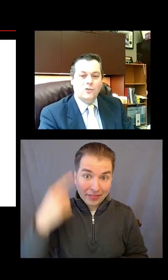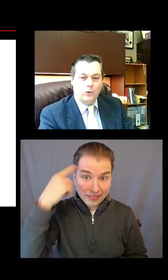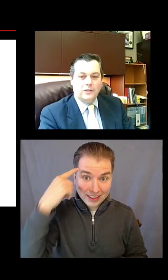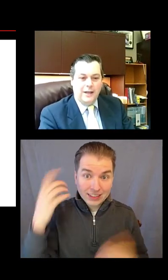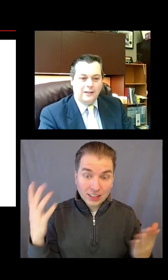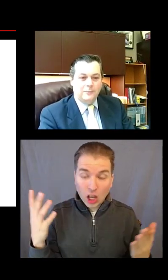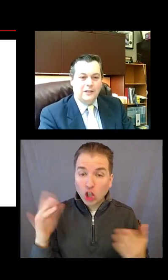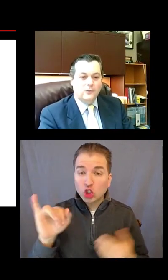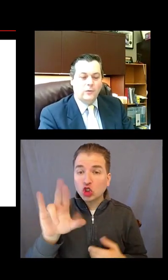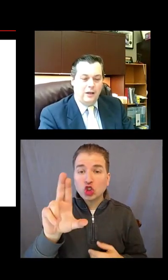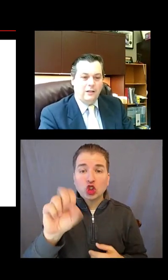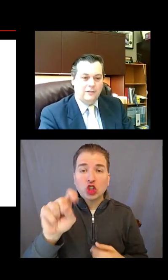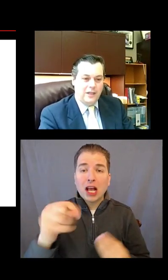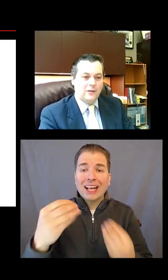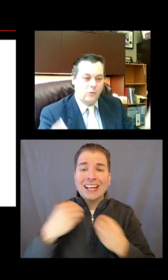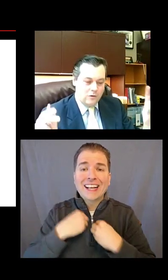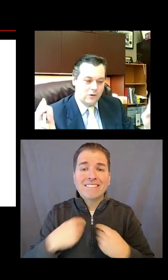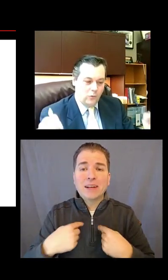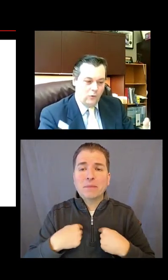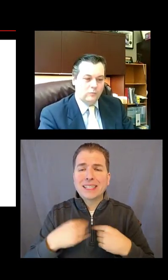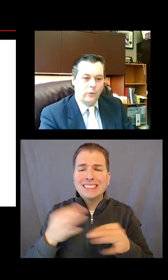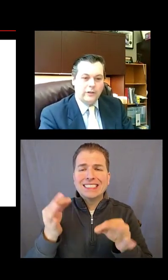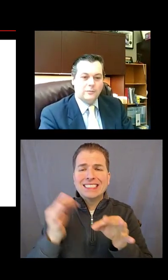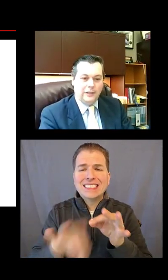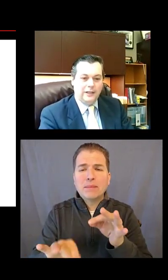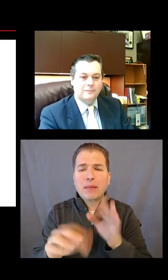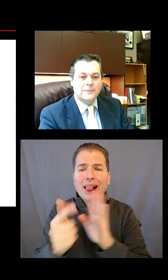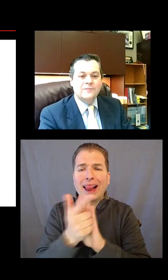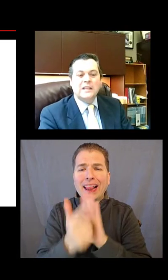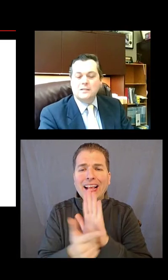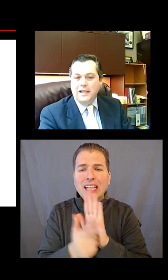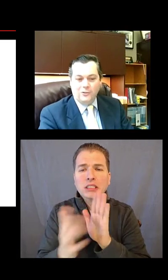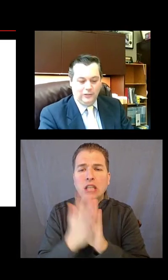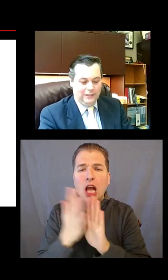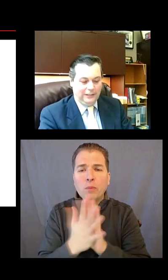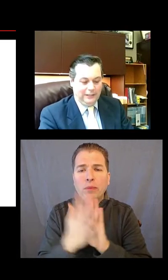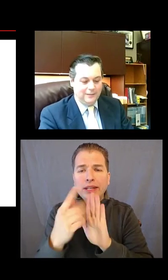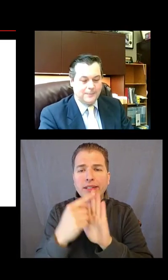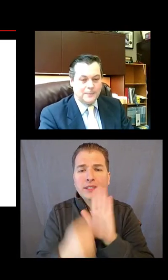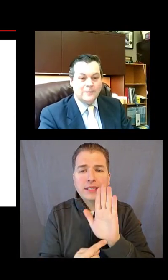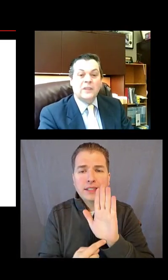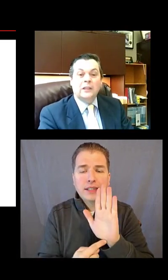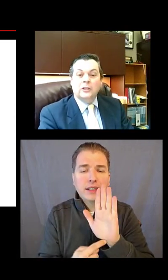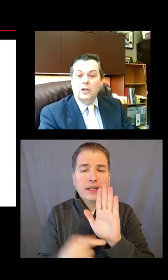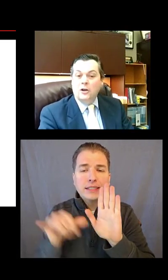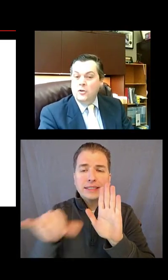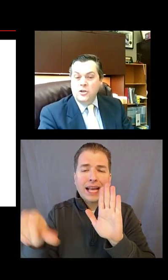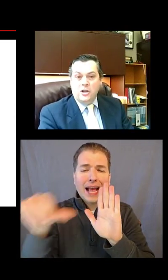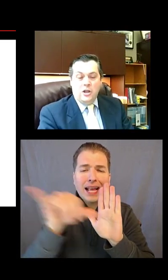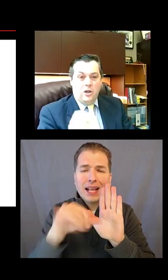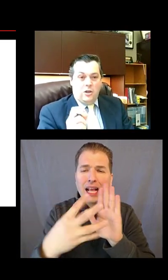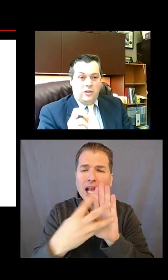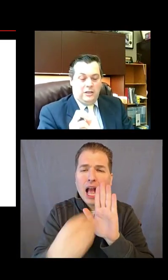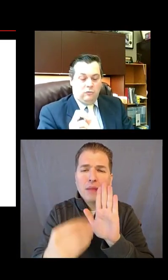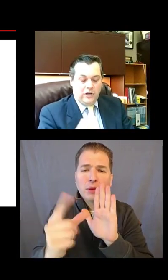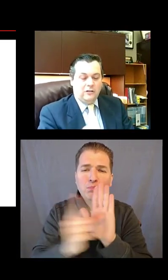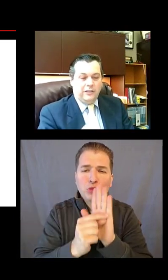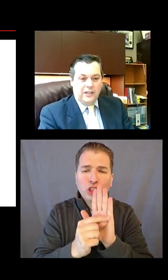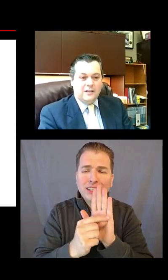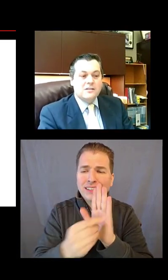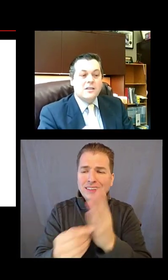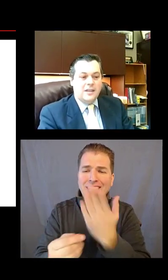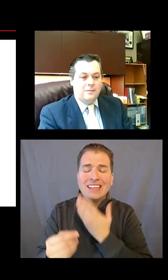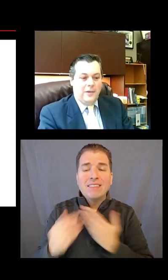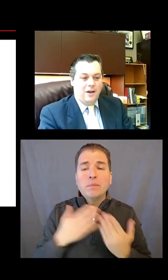is a short document with all of that quote unquote boilerplate / legalese. So